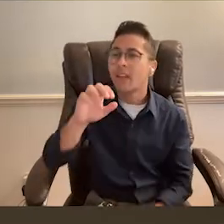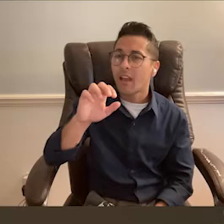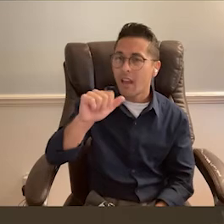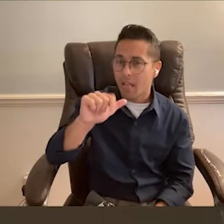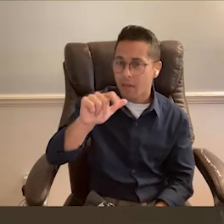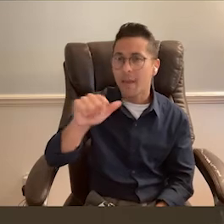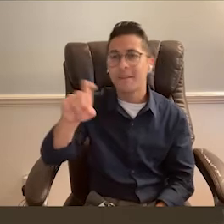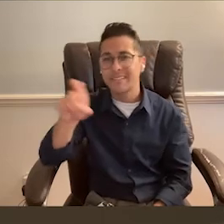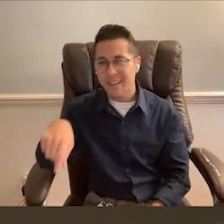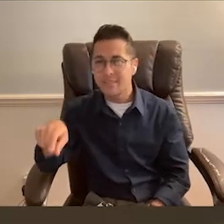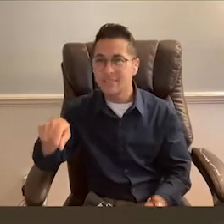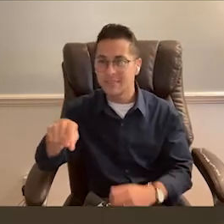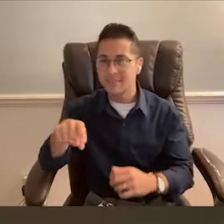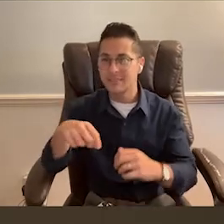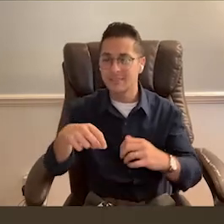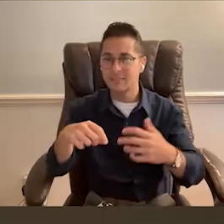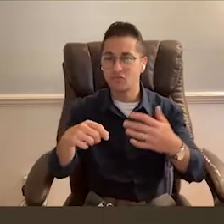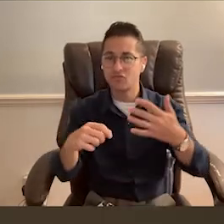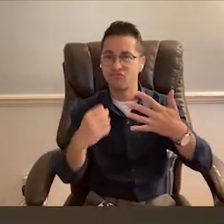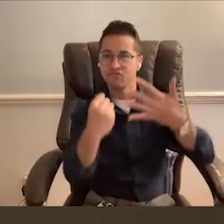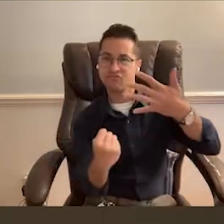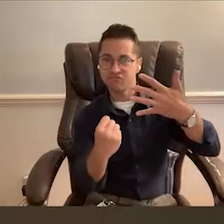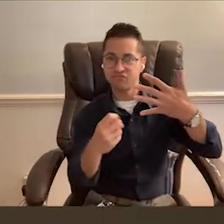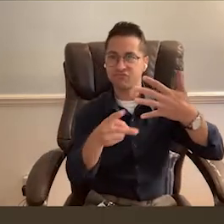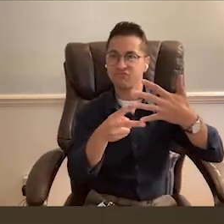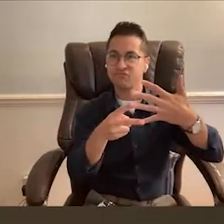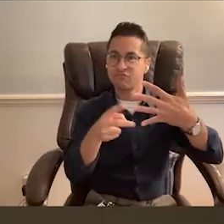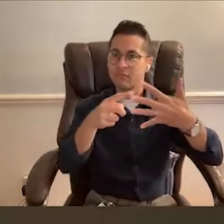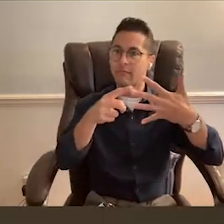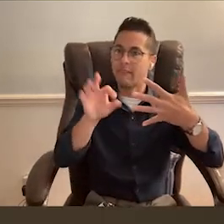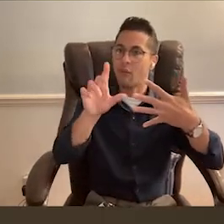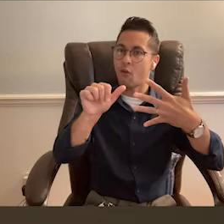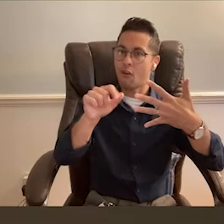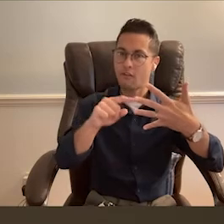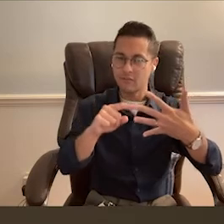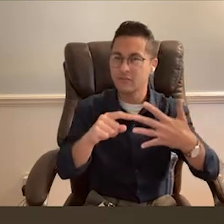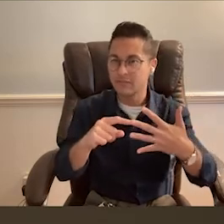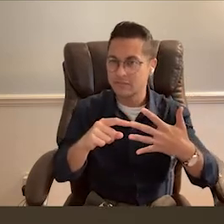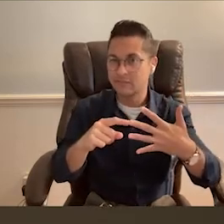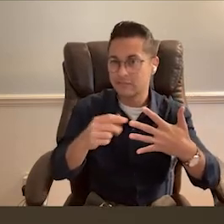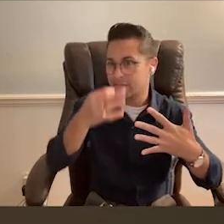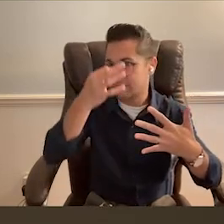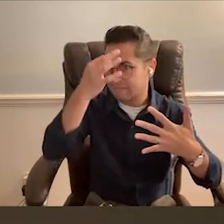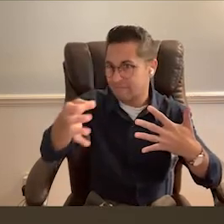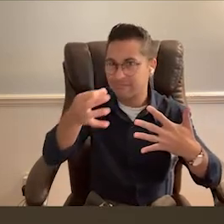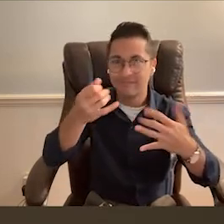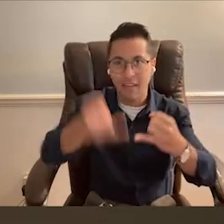So the only two behind us is Alabama and Texas.